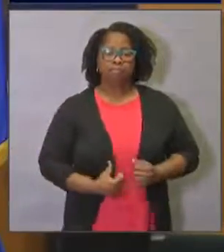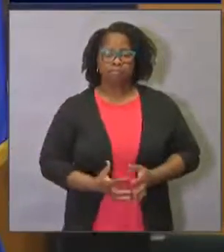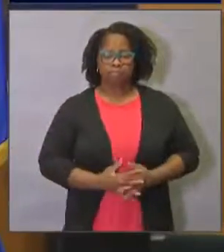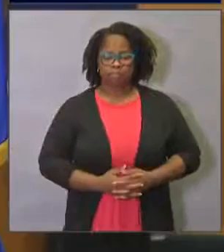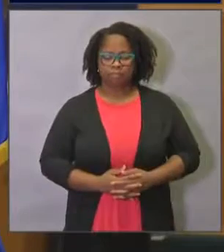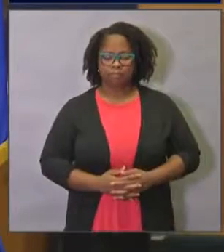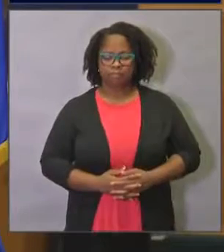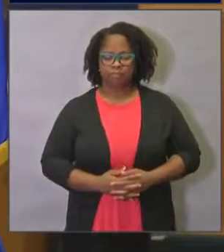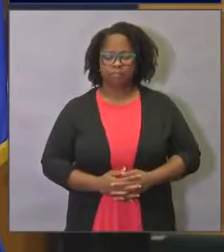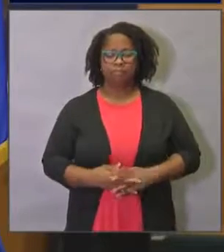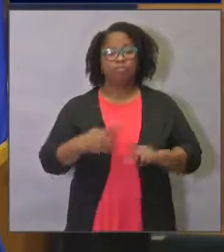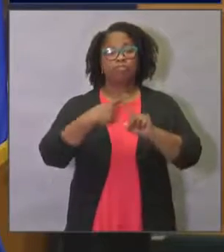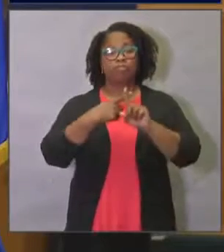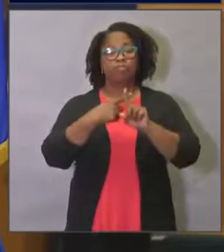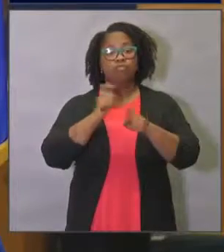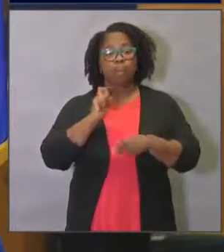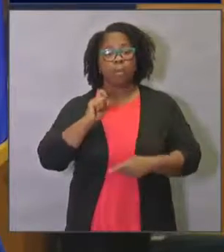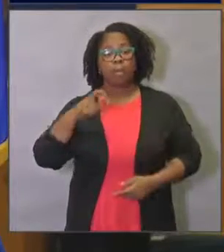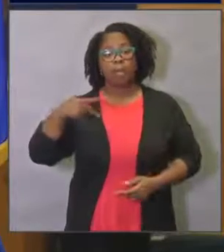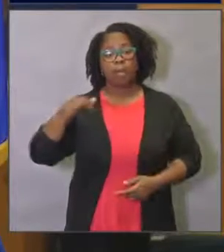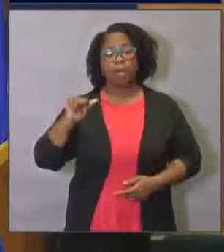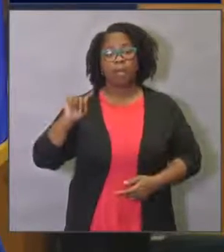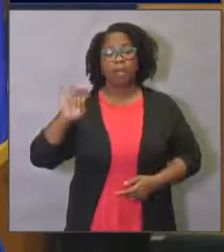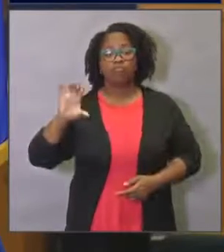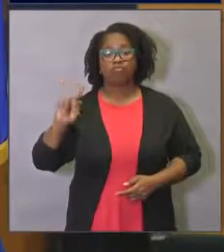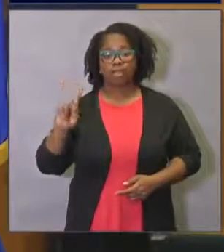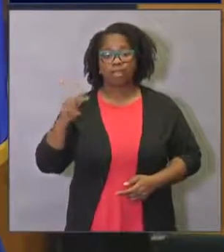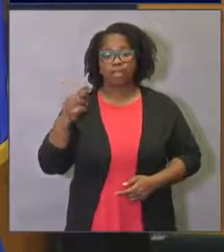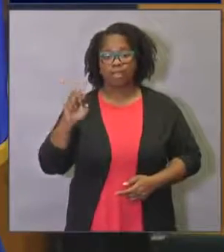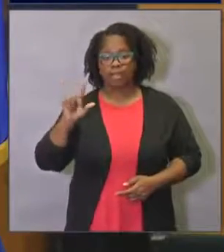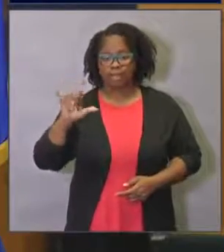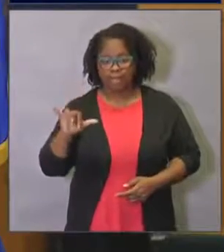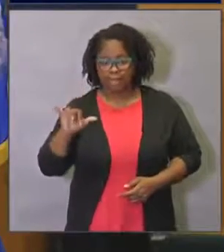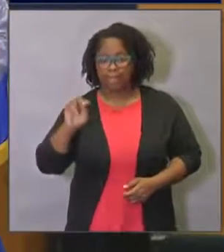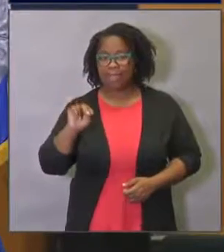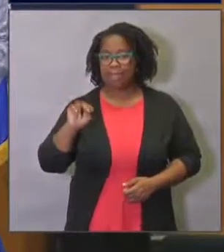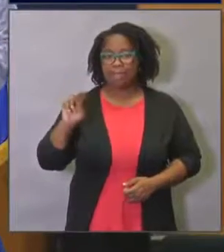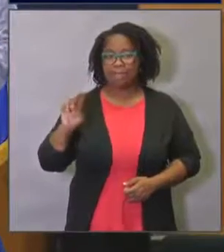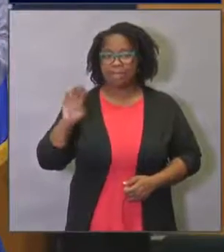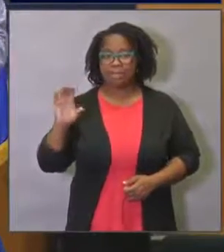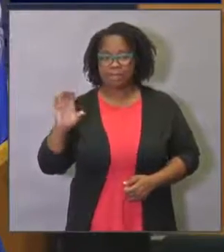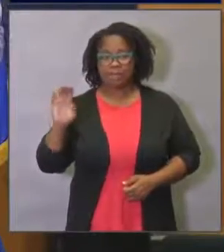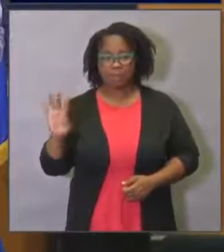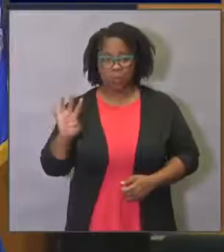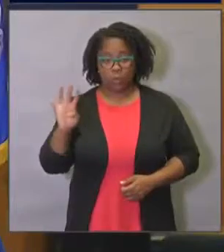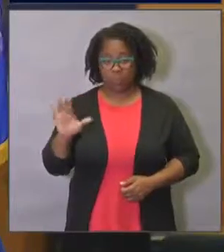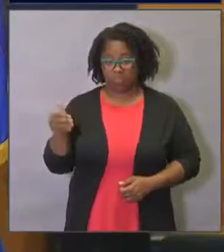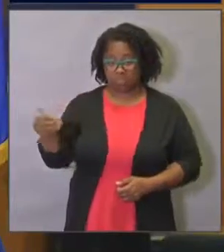And that will come from the line of Patrick Healy with NBC4. Your line is open.